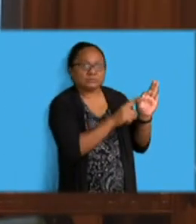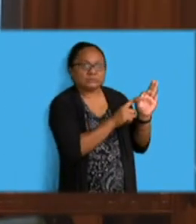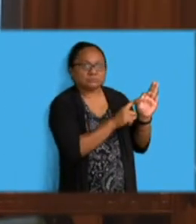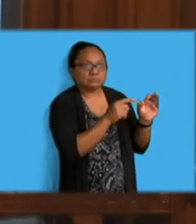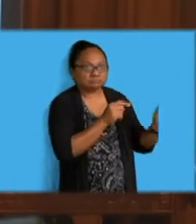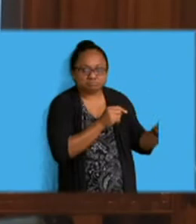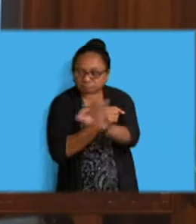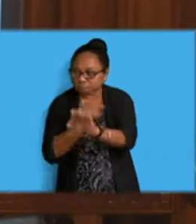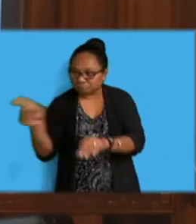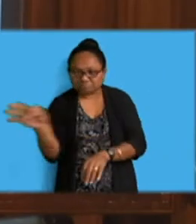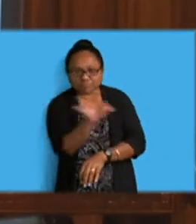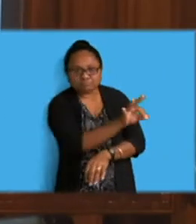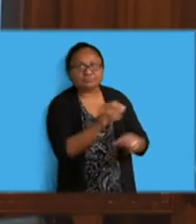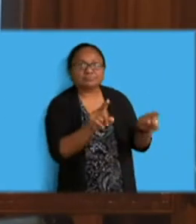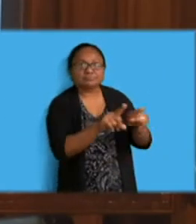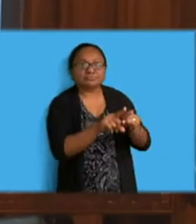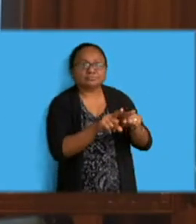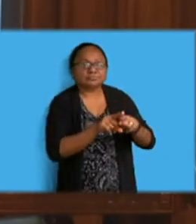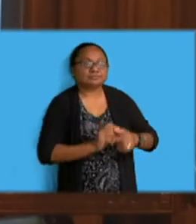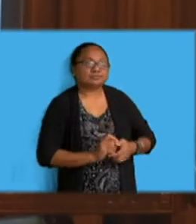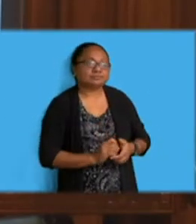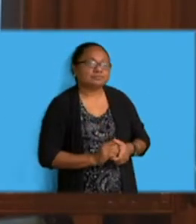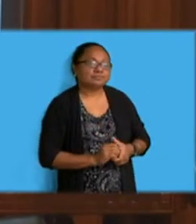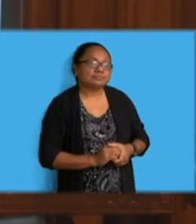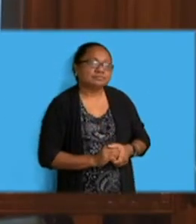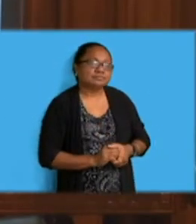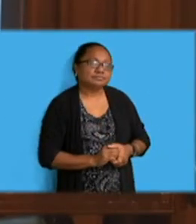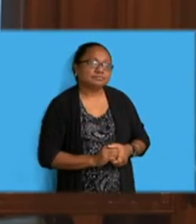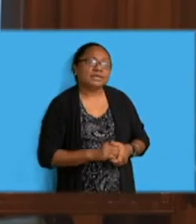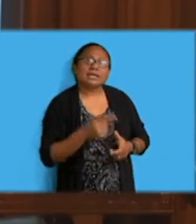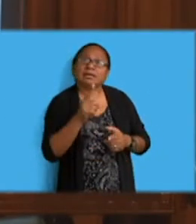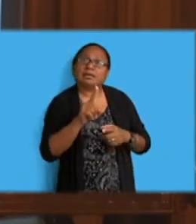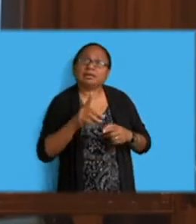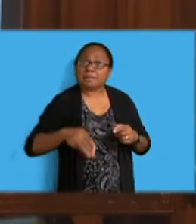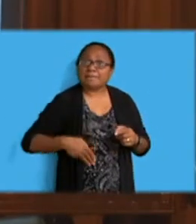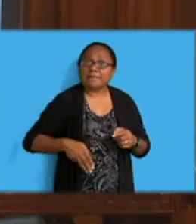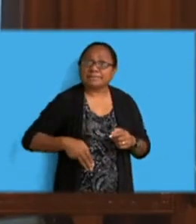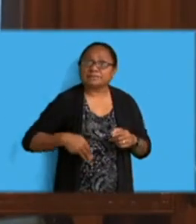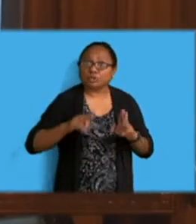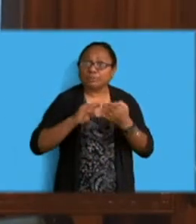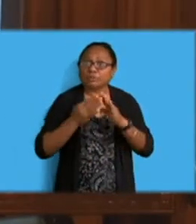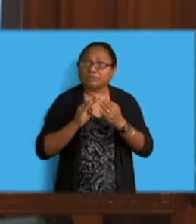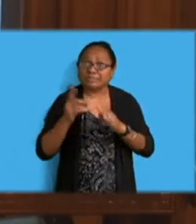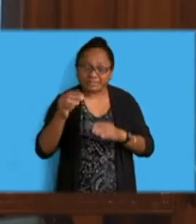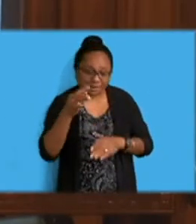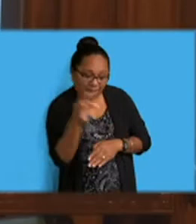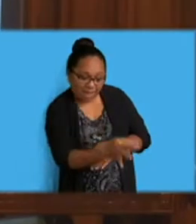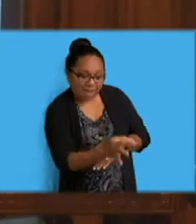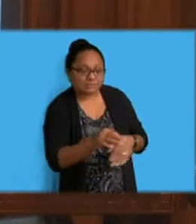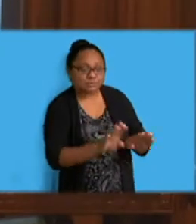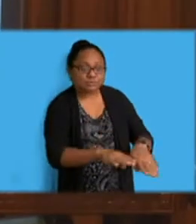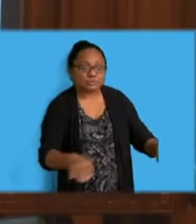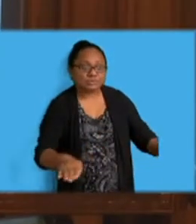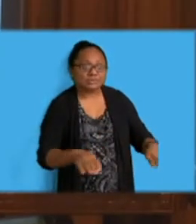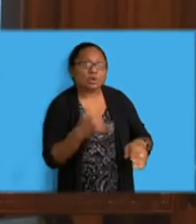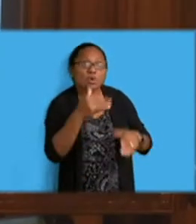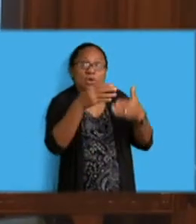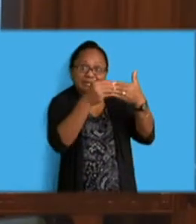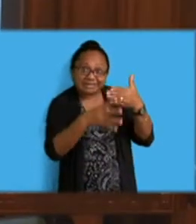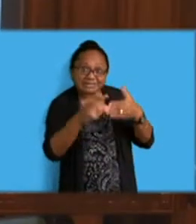on what kind of things the community, members of the community could ask the children or leaders in the